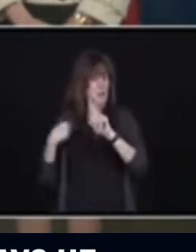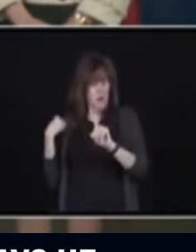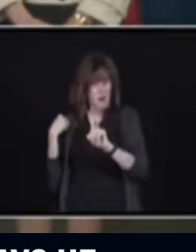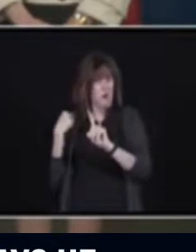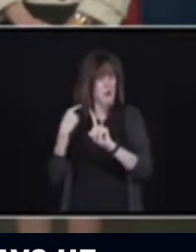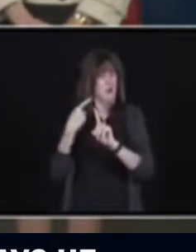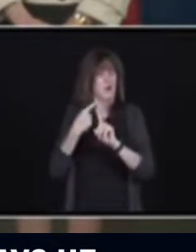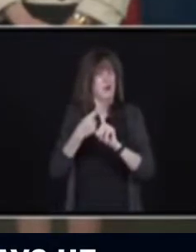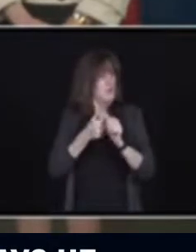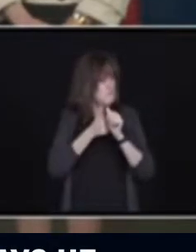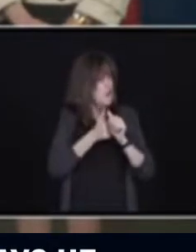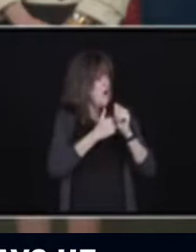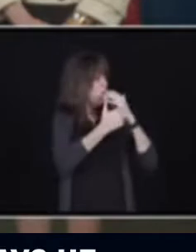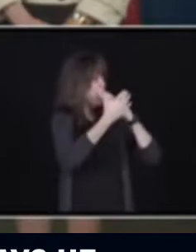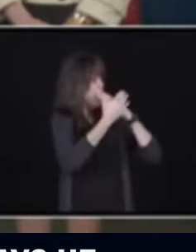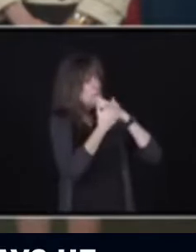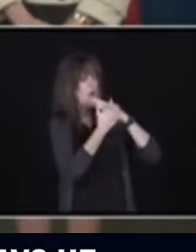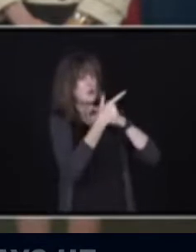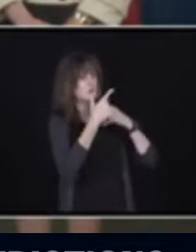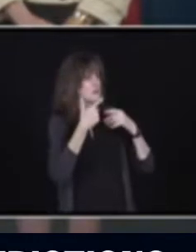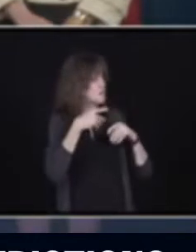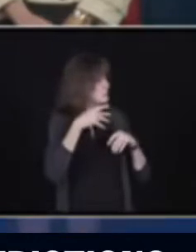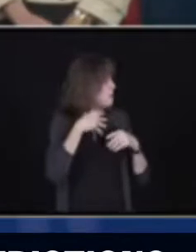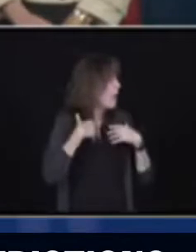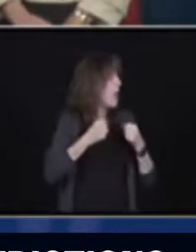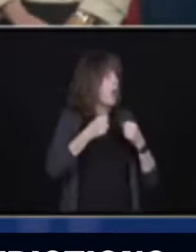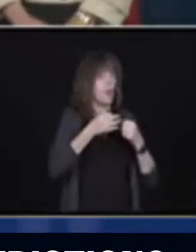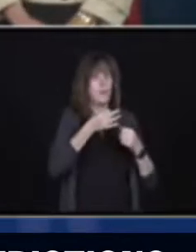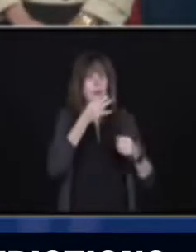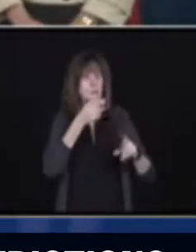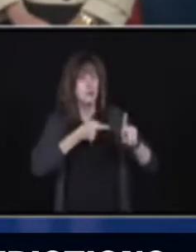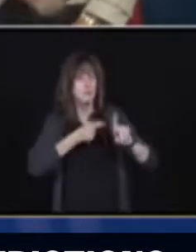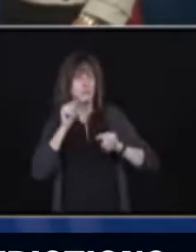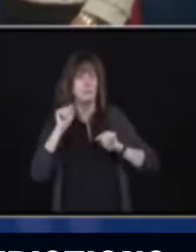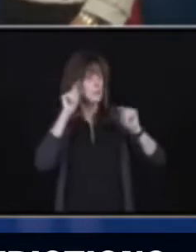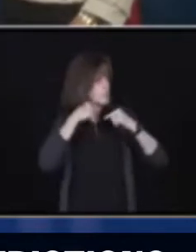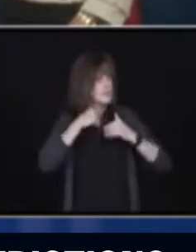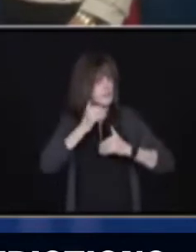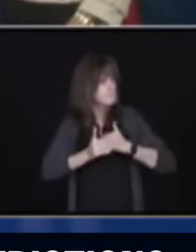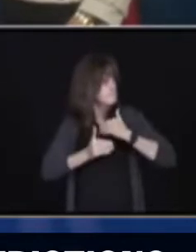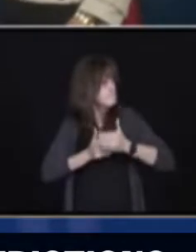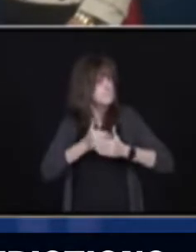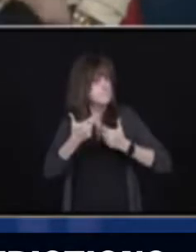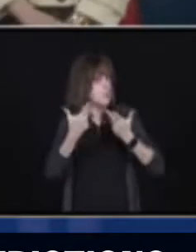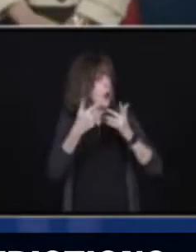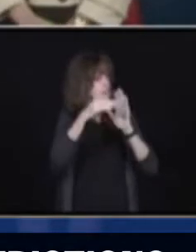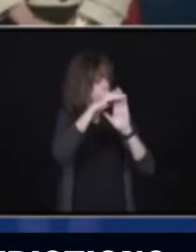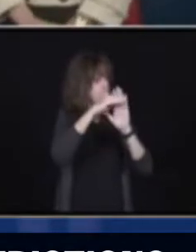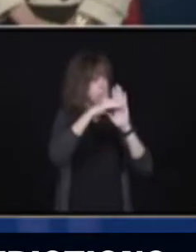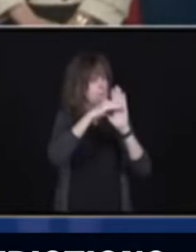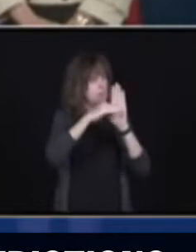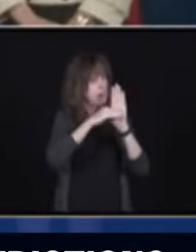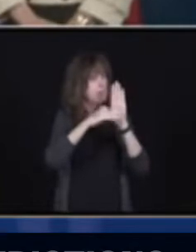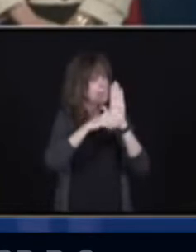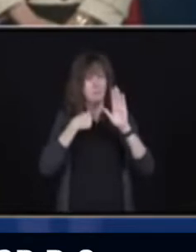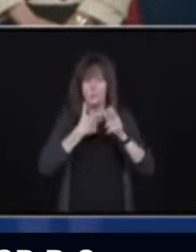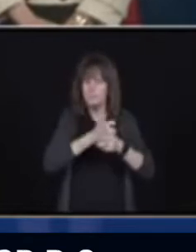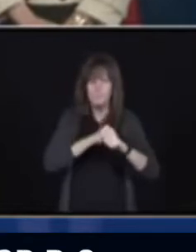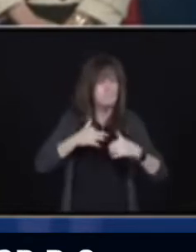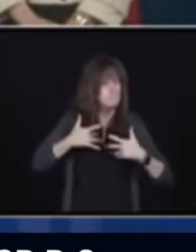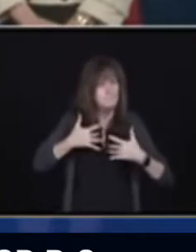experts, we've taken incremental steps. We've taken decisive action to slow the spread